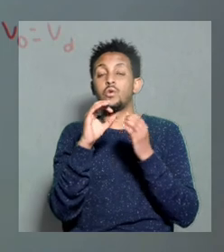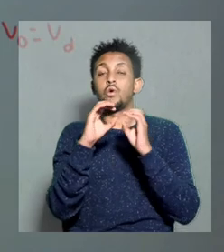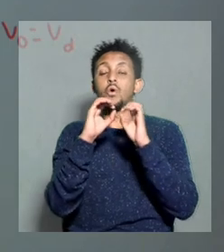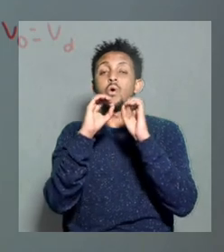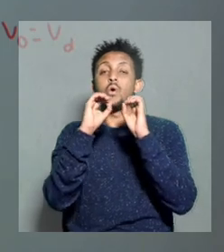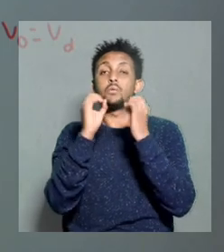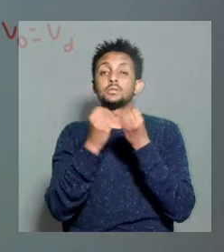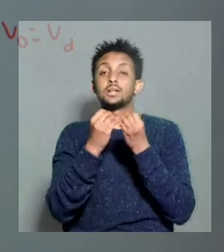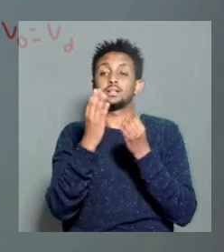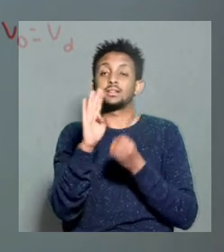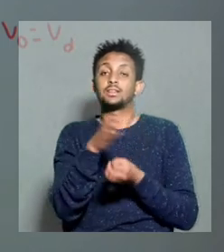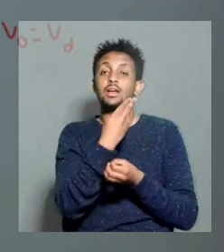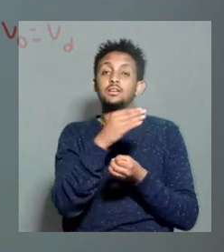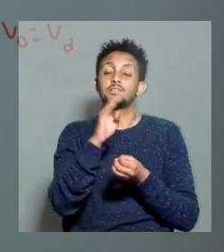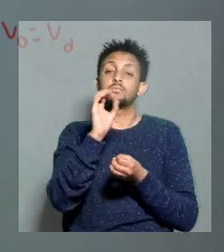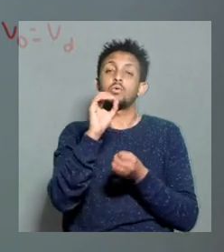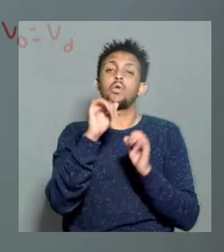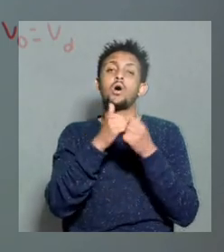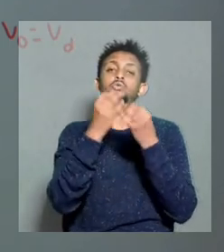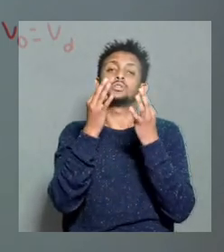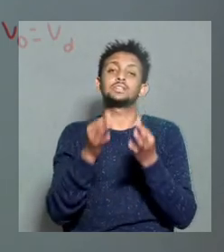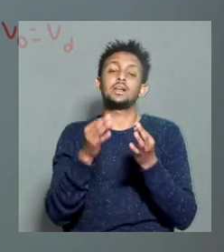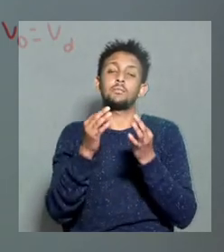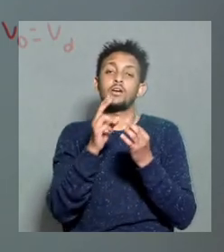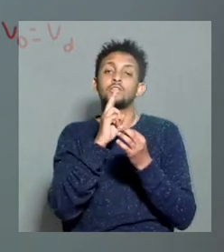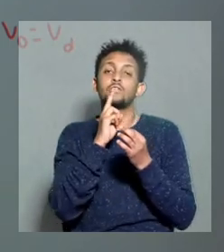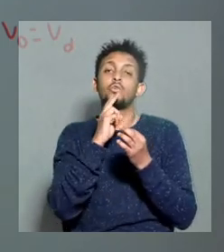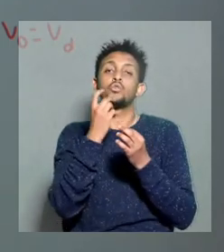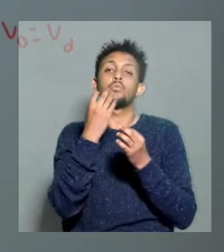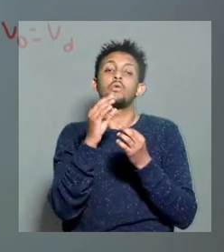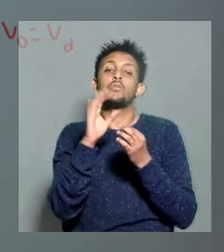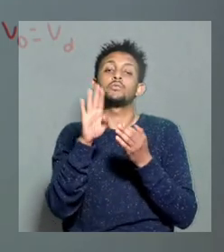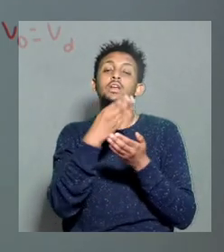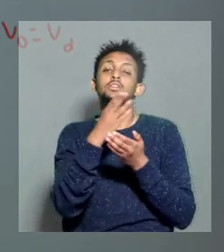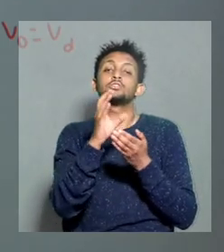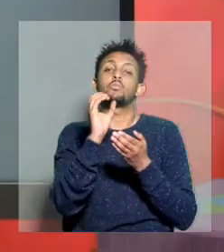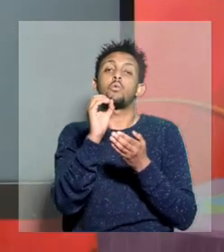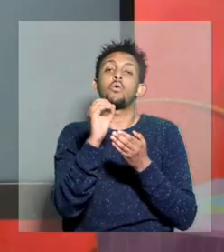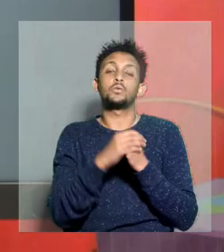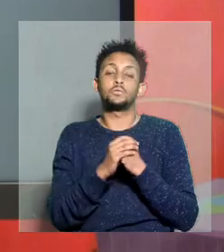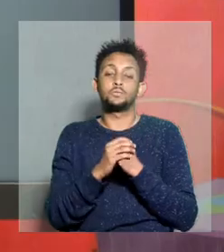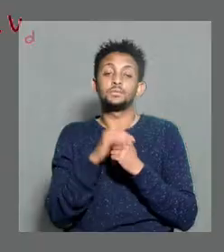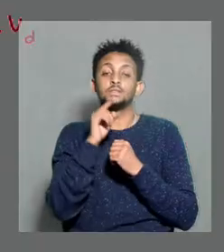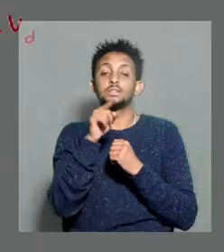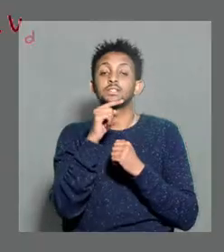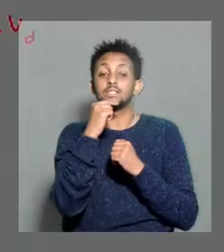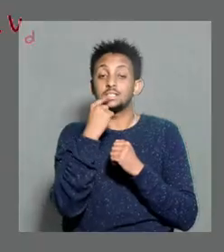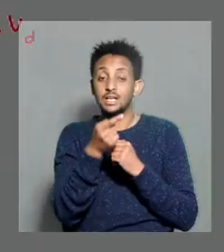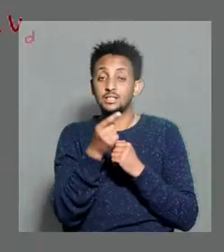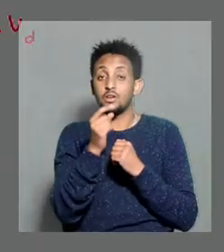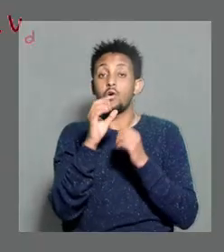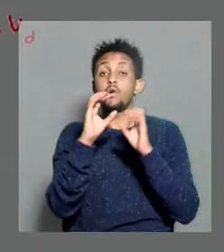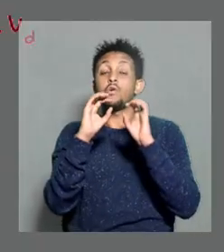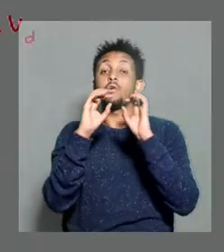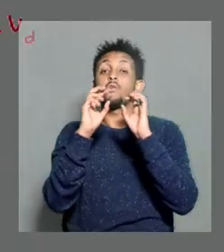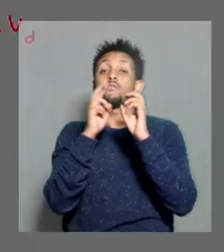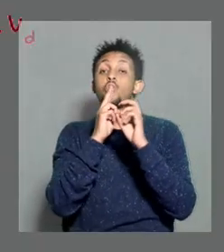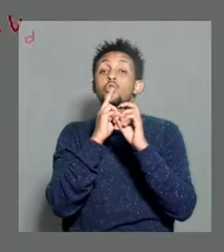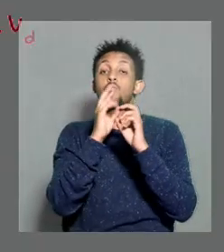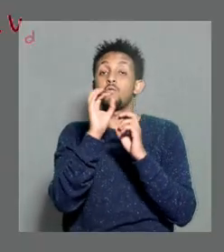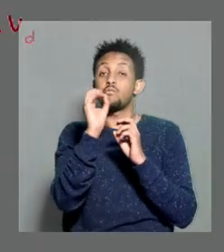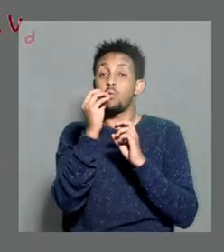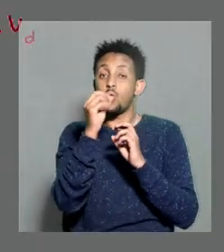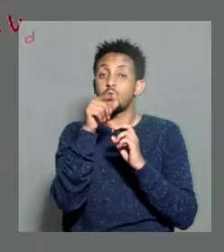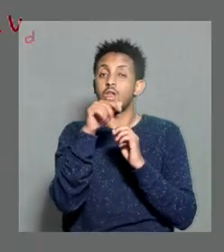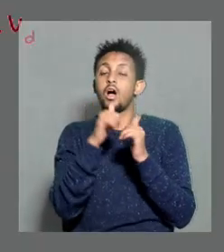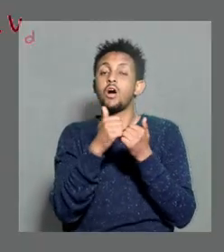object or the tennis ball. And how do we determine the volume of the tennis ball? It says that the volume of a sphere can be